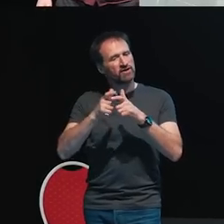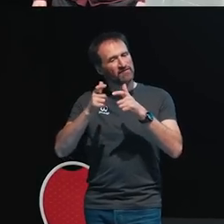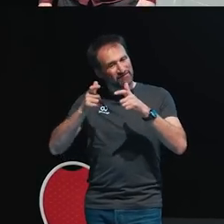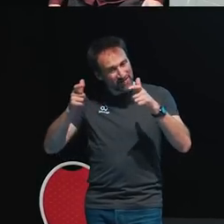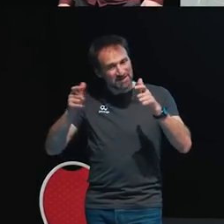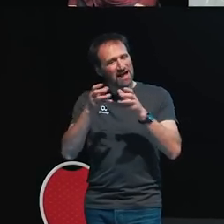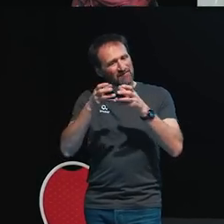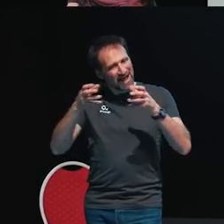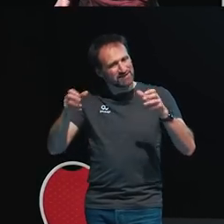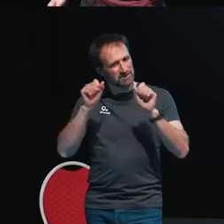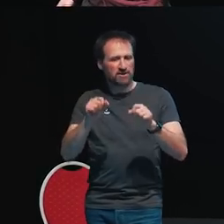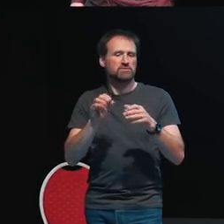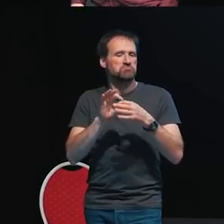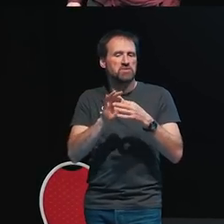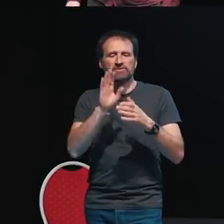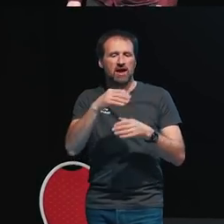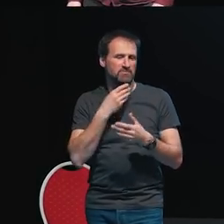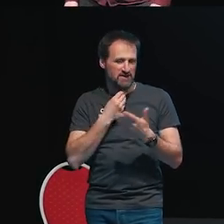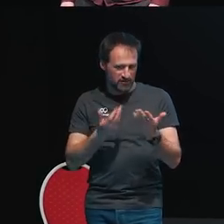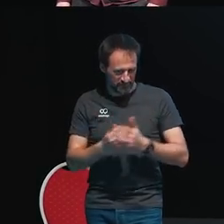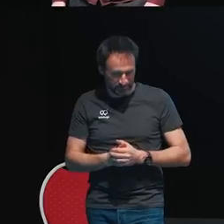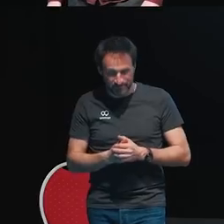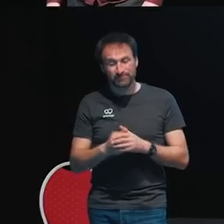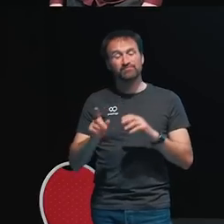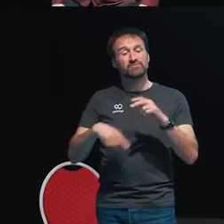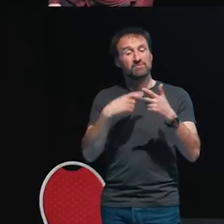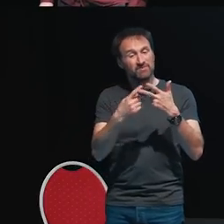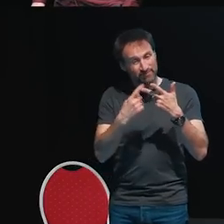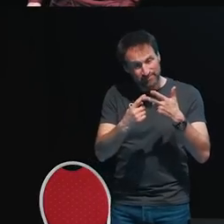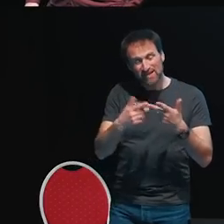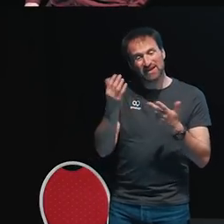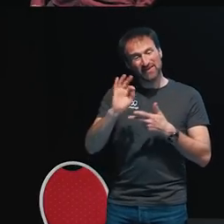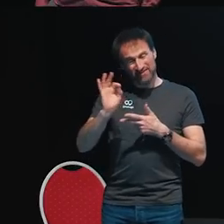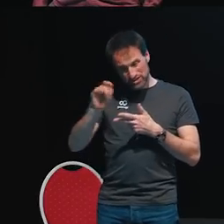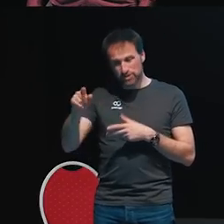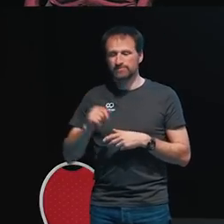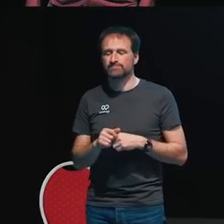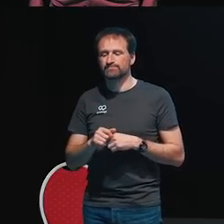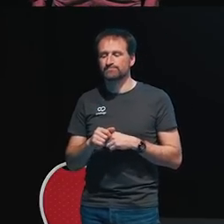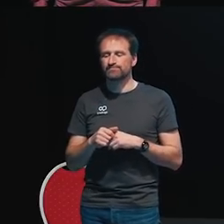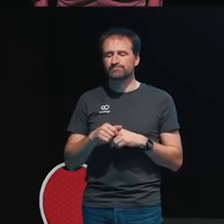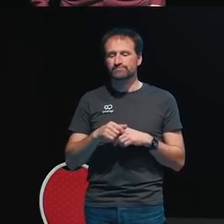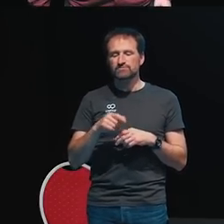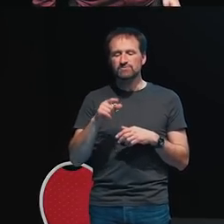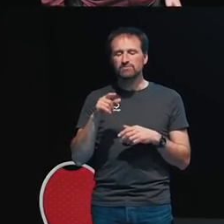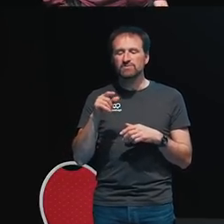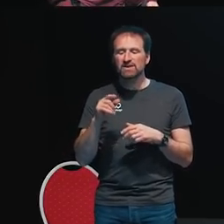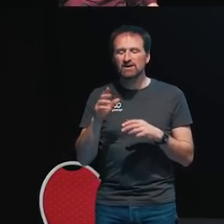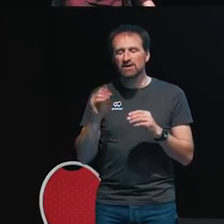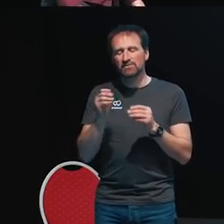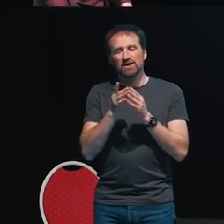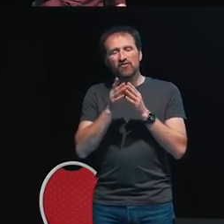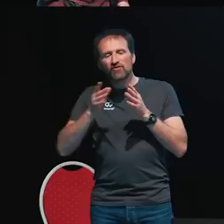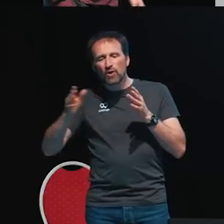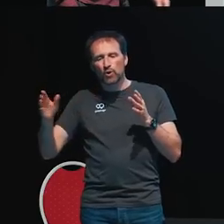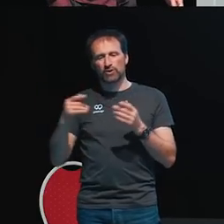Another value-related feature is computation with base 10 floating point numbers. At